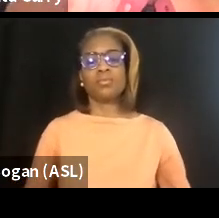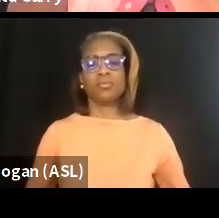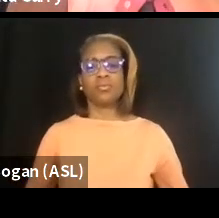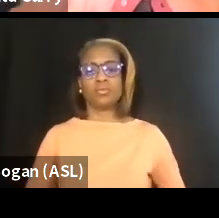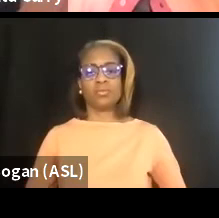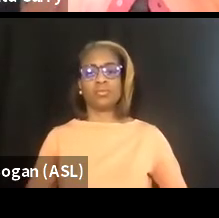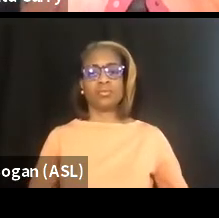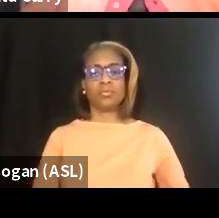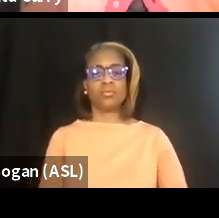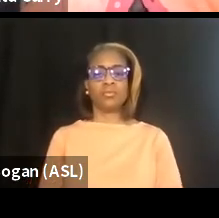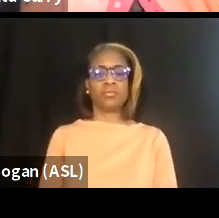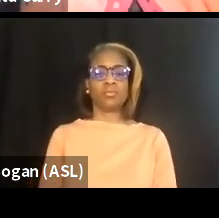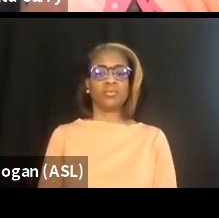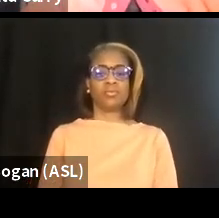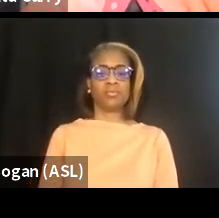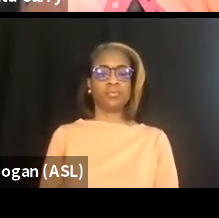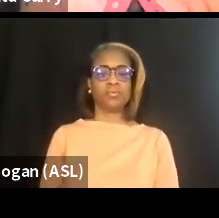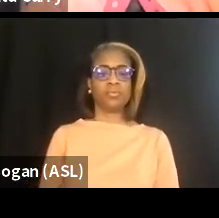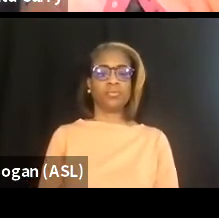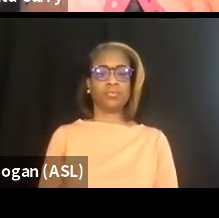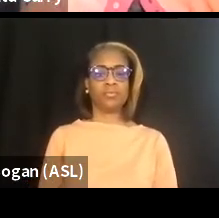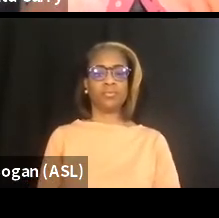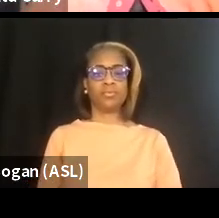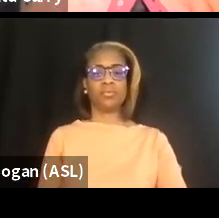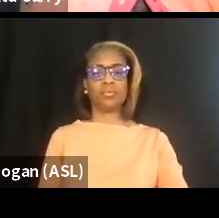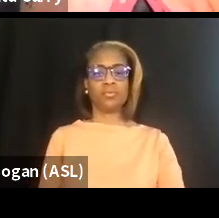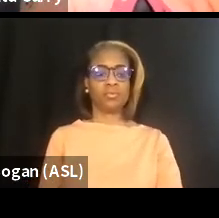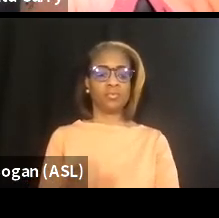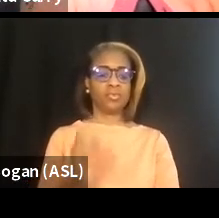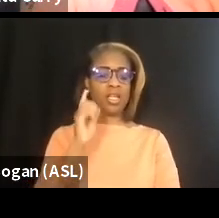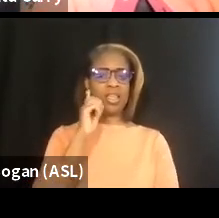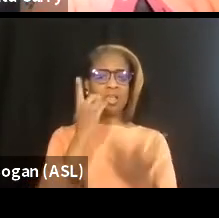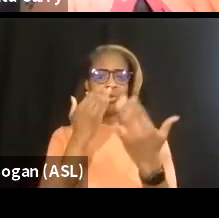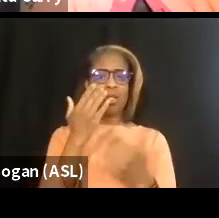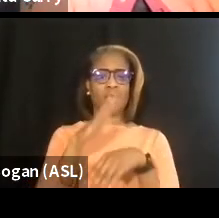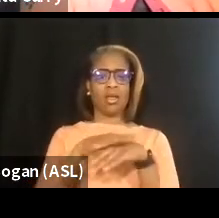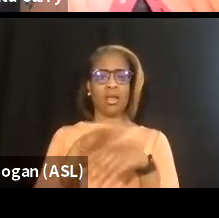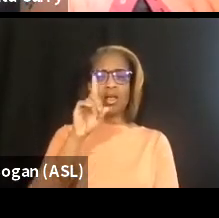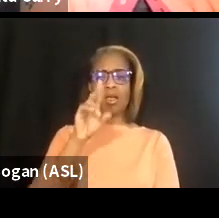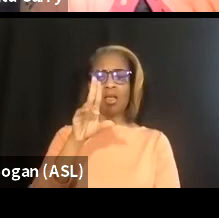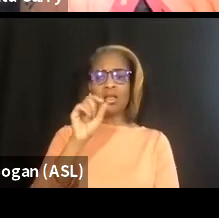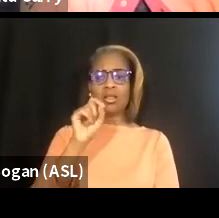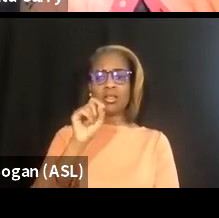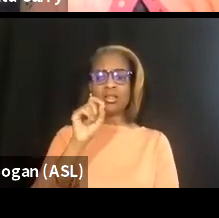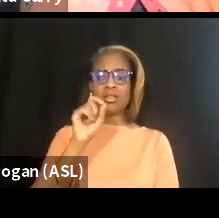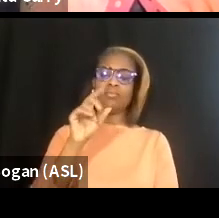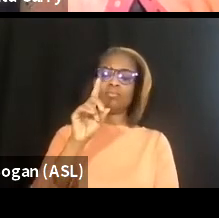It's like we're waiting on Dustin, unless he's got his video turned off.